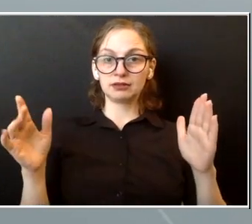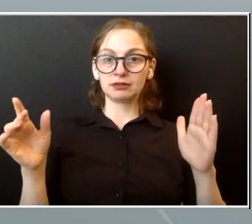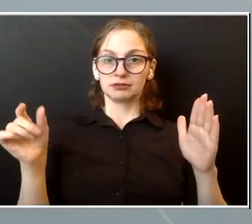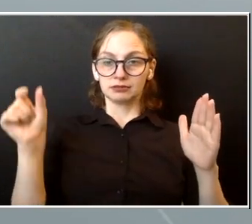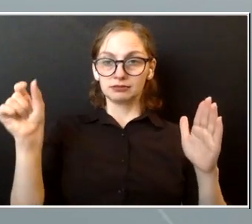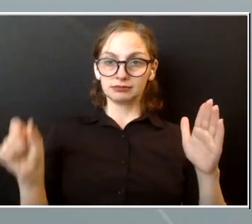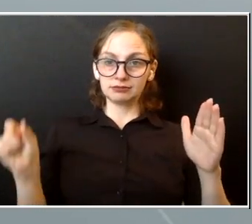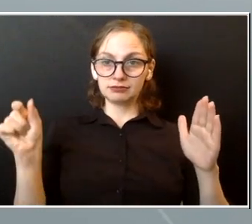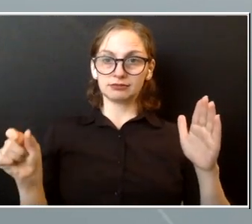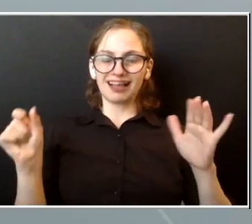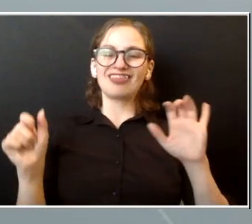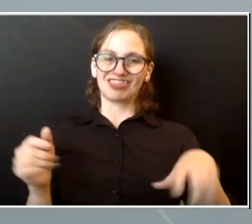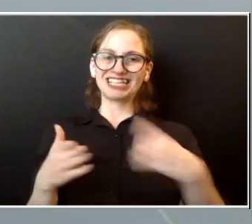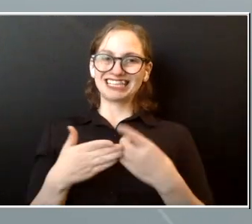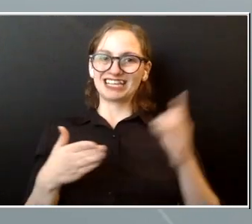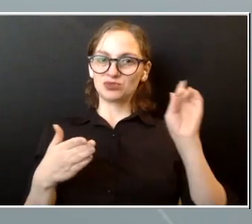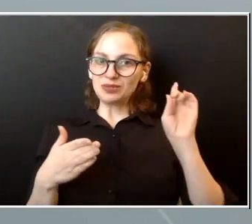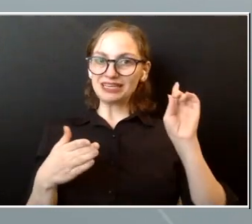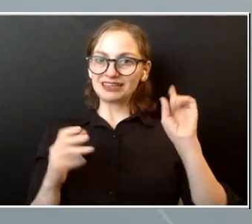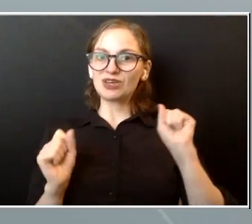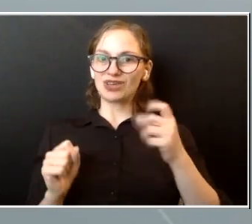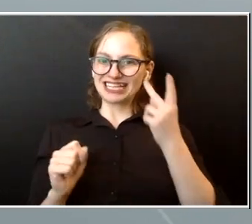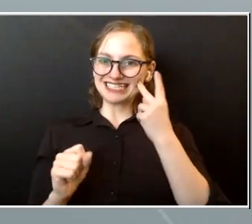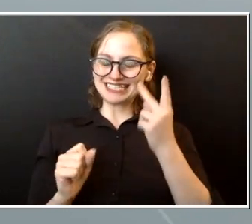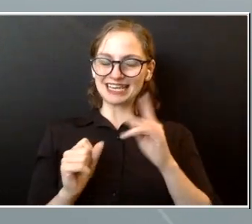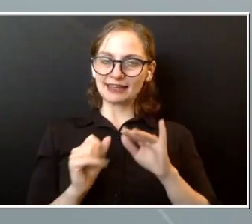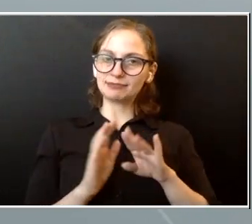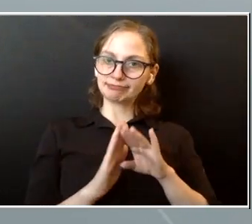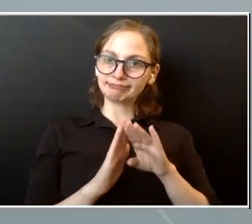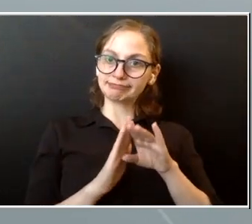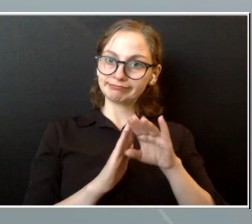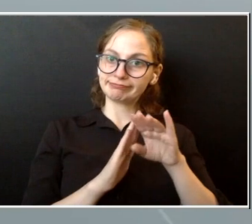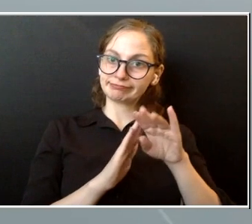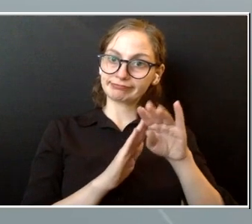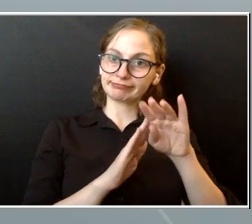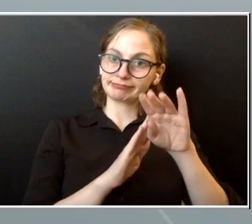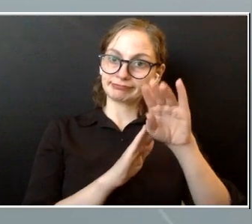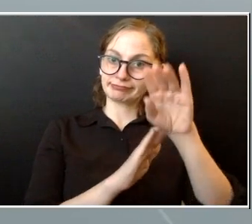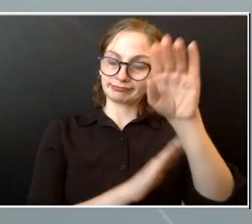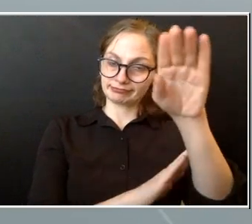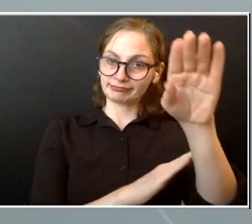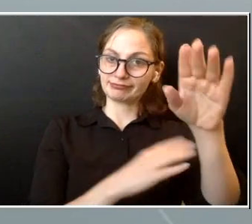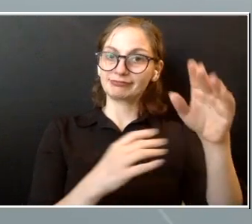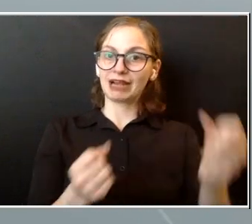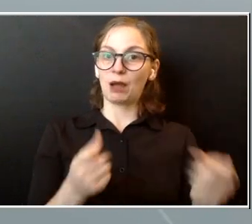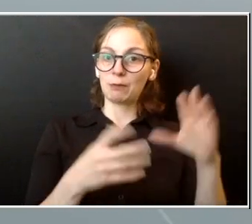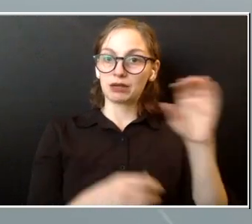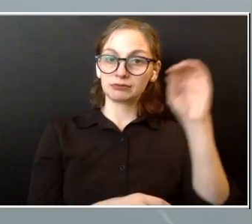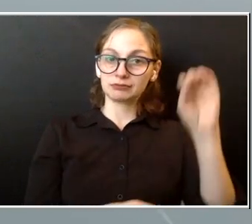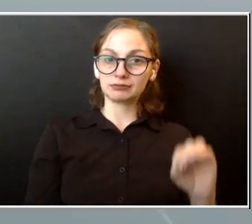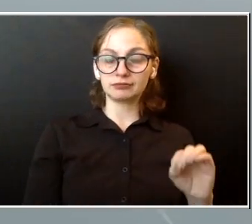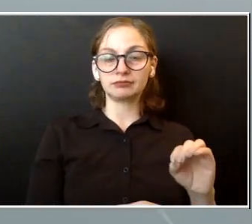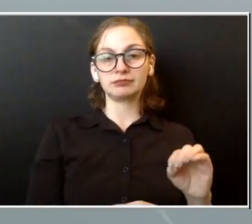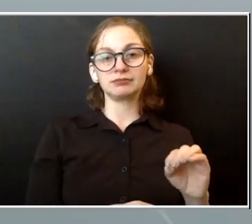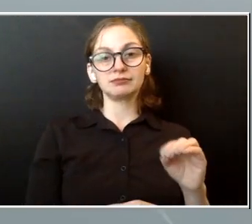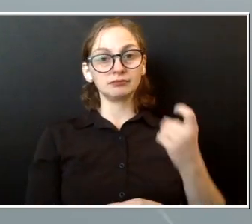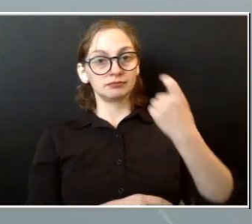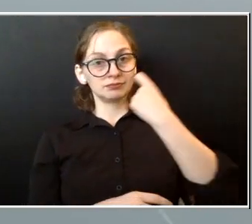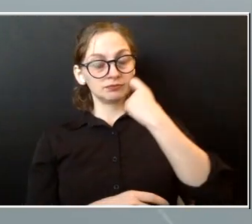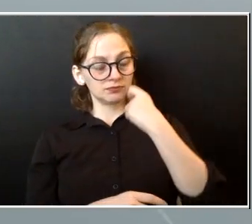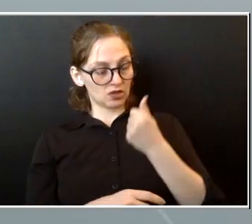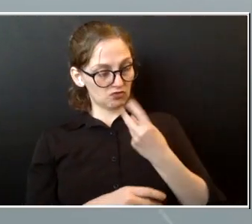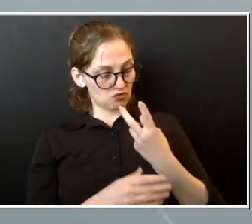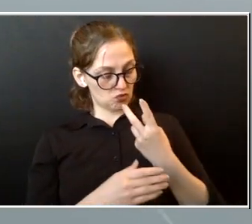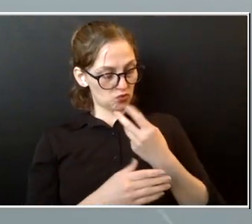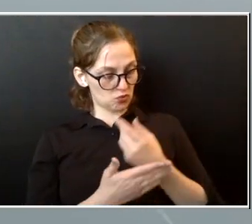trend going up for percentage and positive. We should also say that the denominator for the last 3 weeks has about been the same in